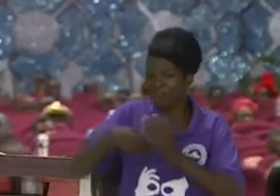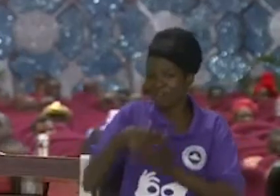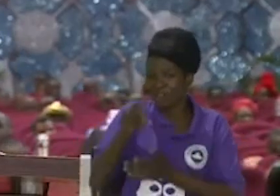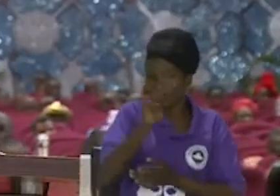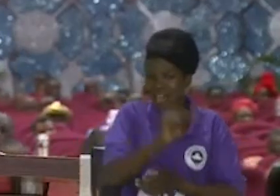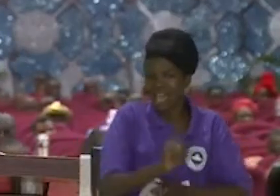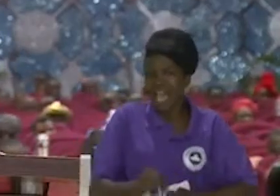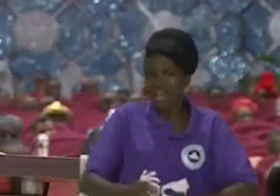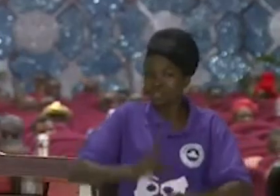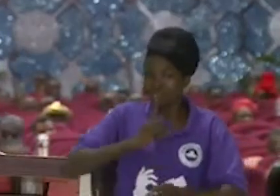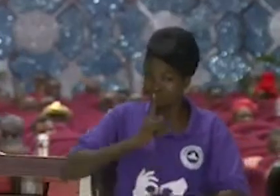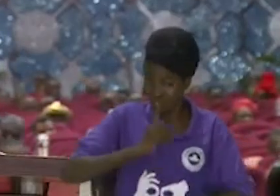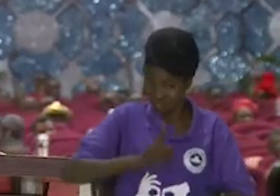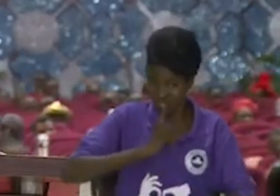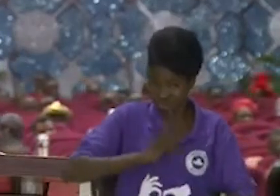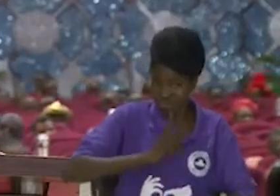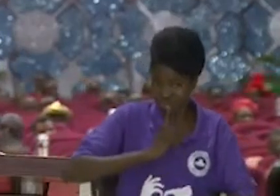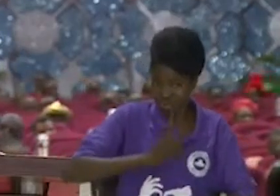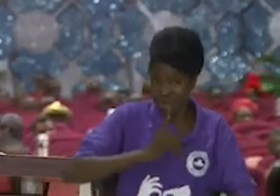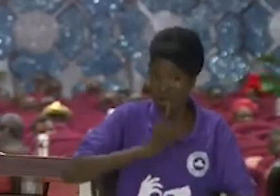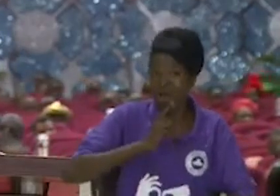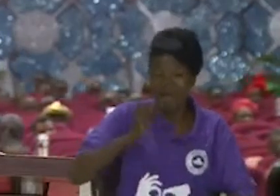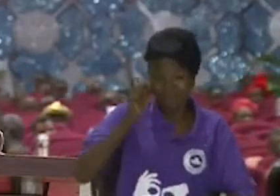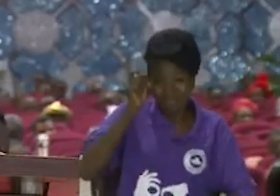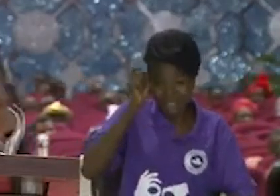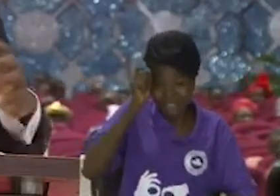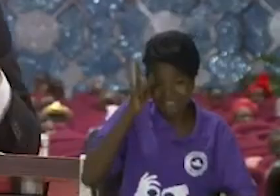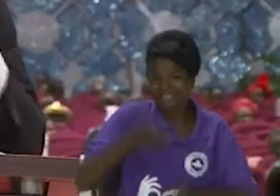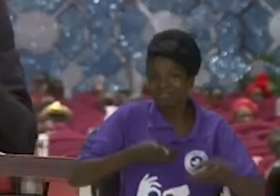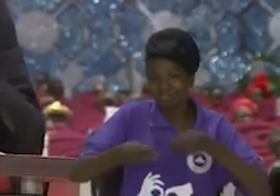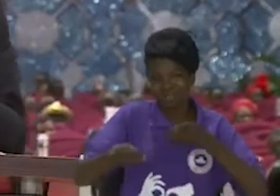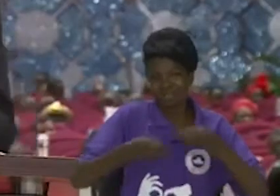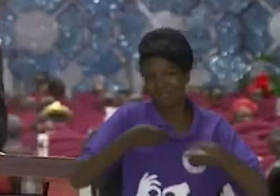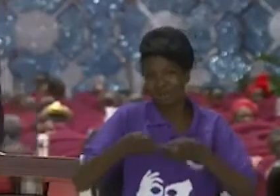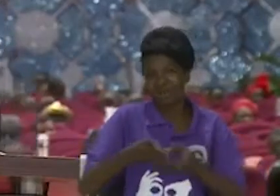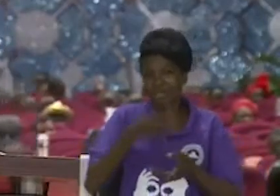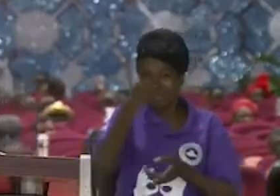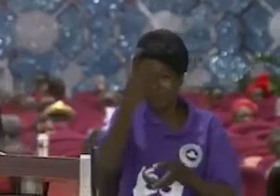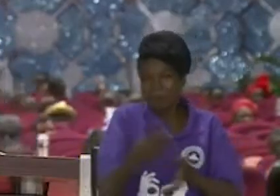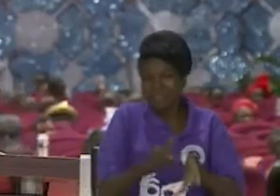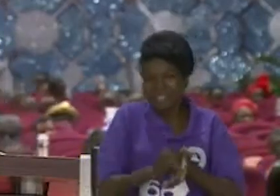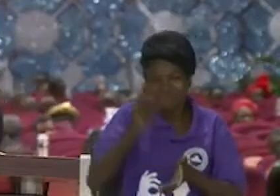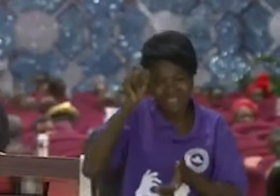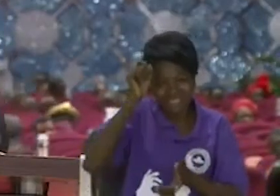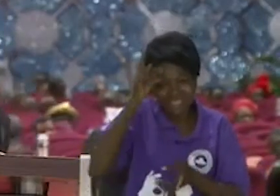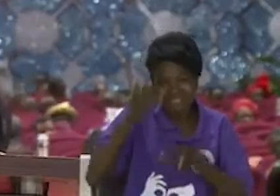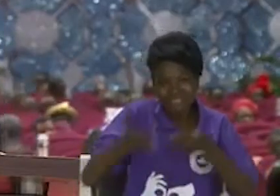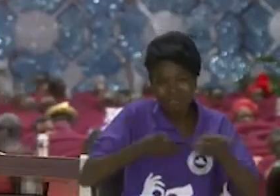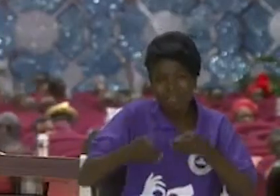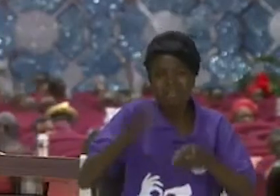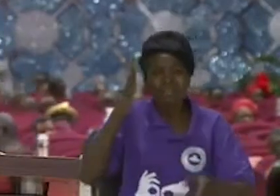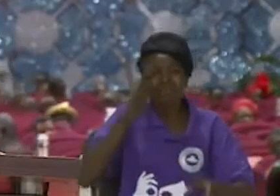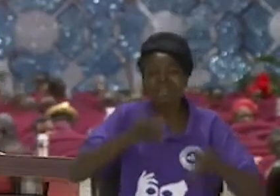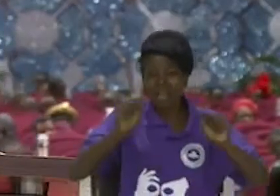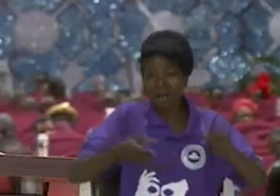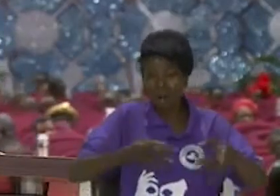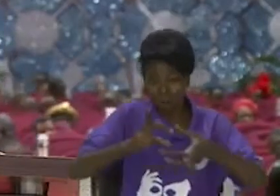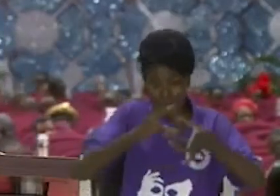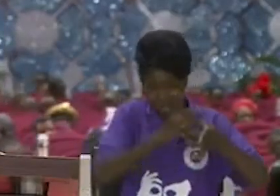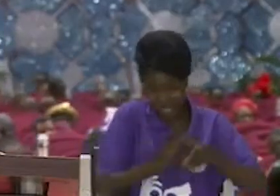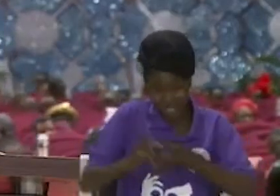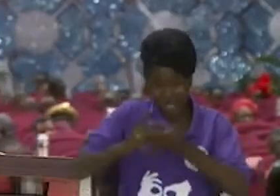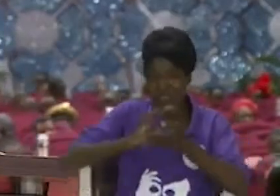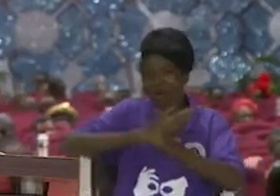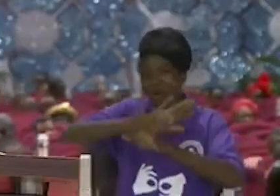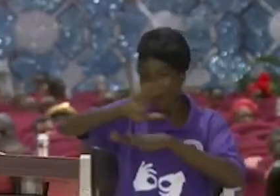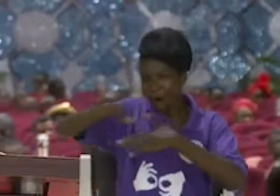Absolute dominion. Comprehensive dominion. The one that has comprehensive dominion is the one that dominates all around, in every facet of life where he